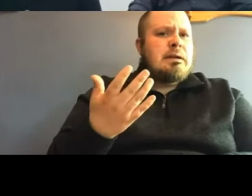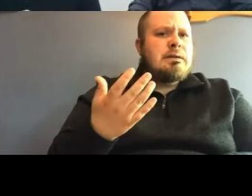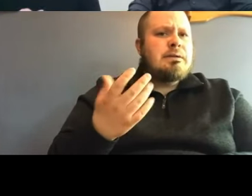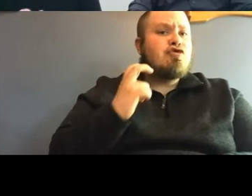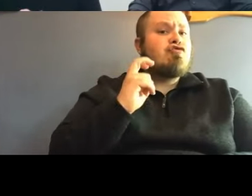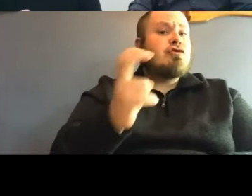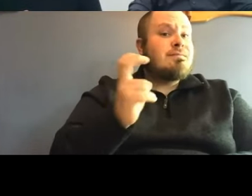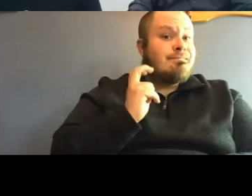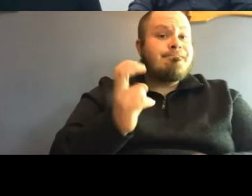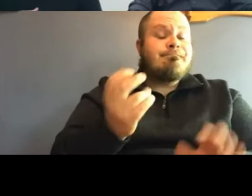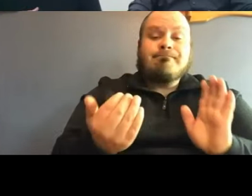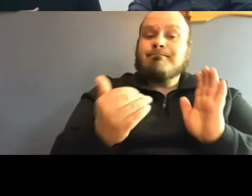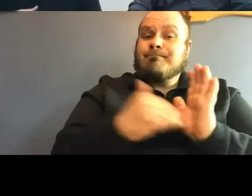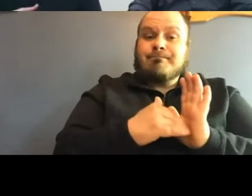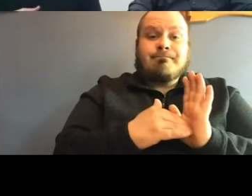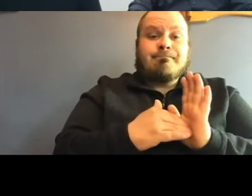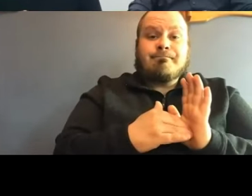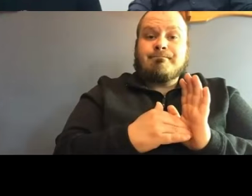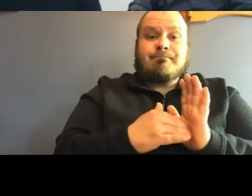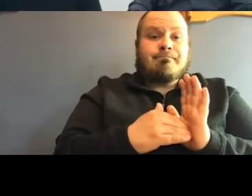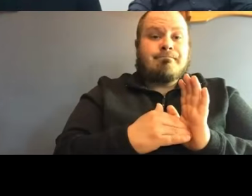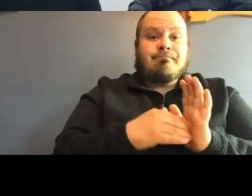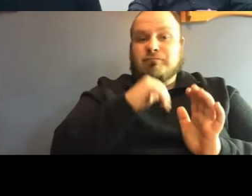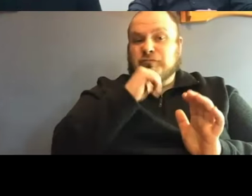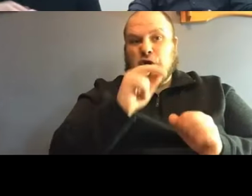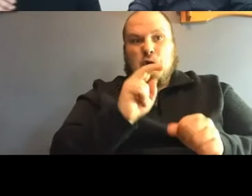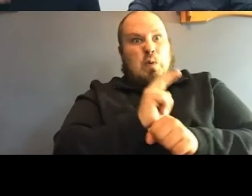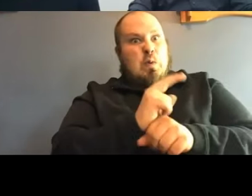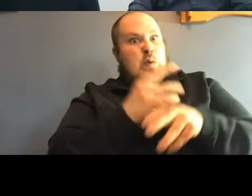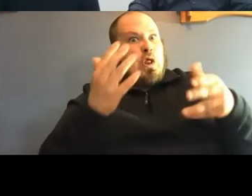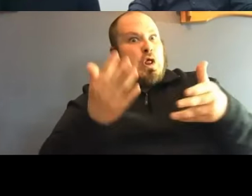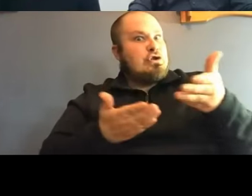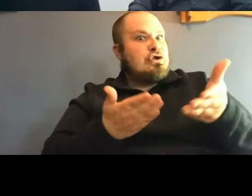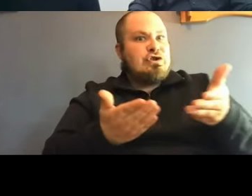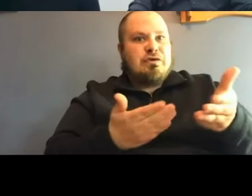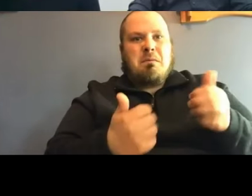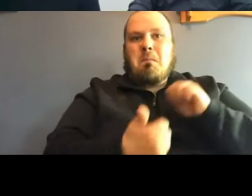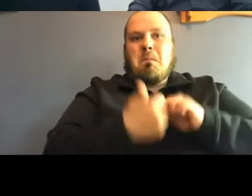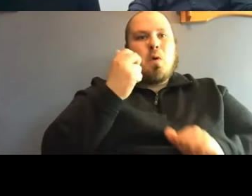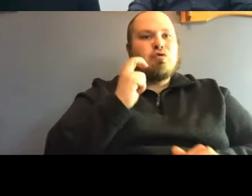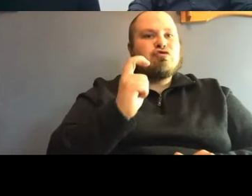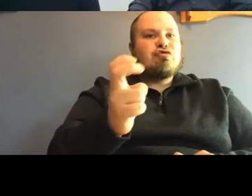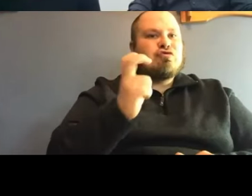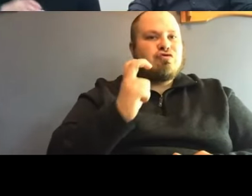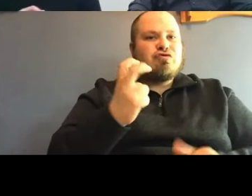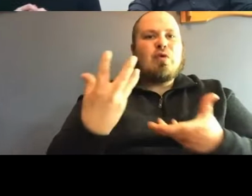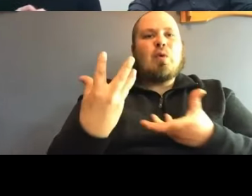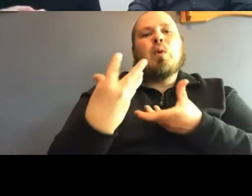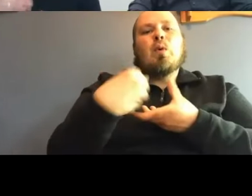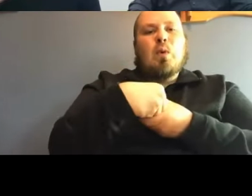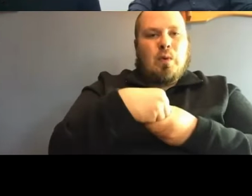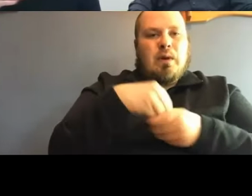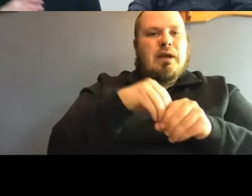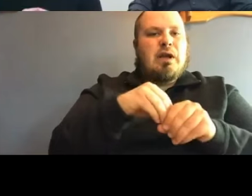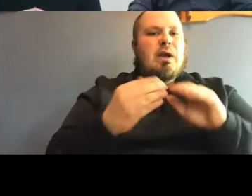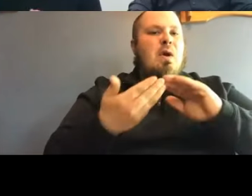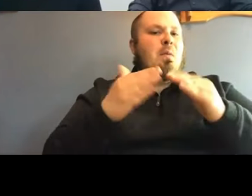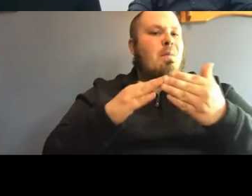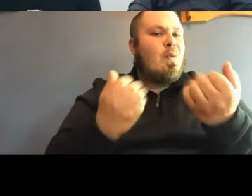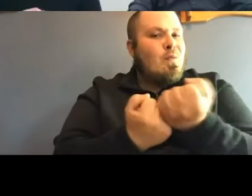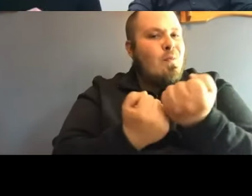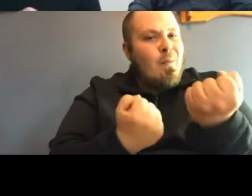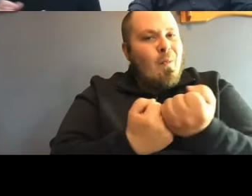Transportation, again, is not a well-utilized service because most of transportation is included in community support